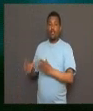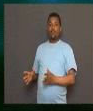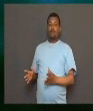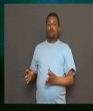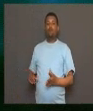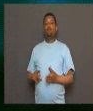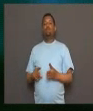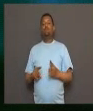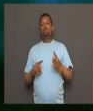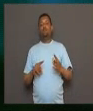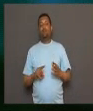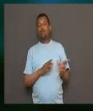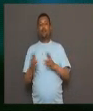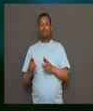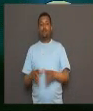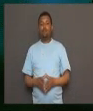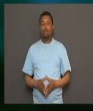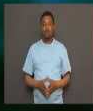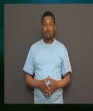Students, let's get ready.